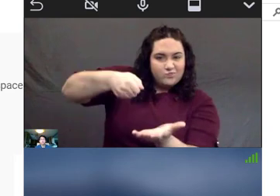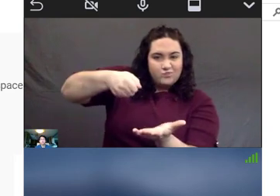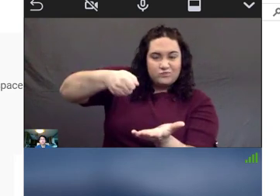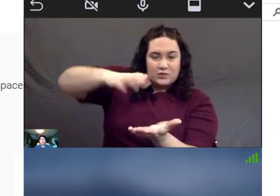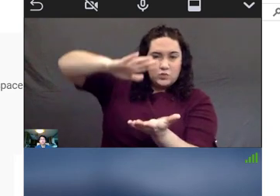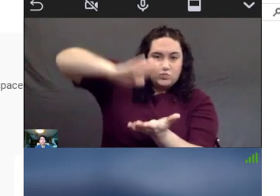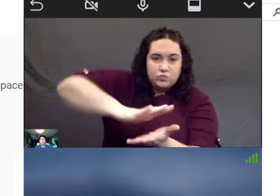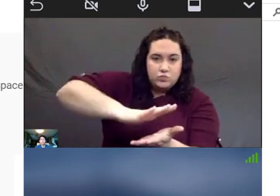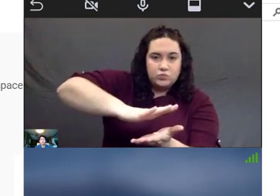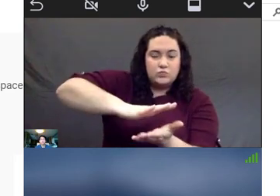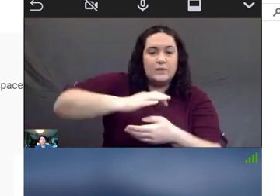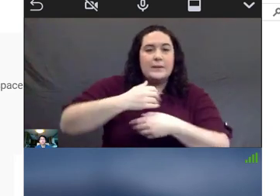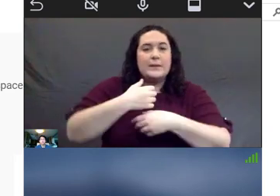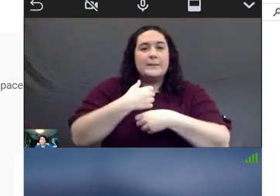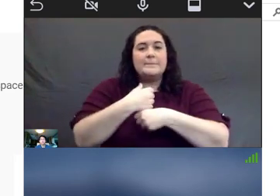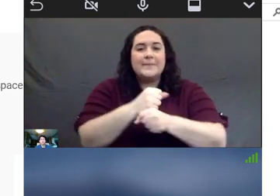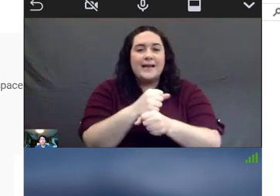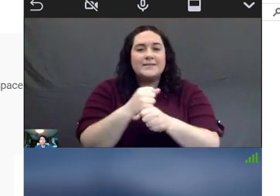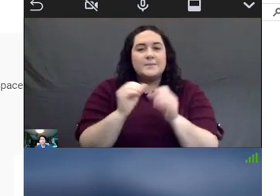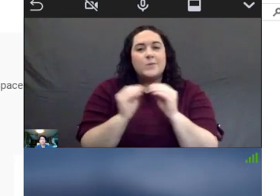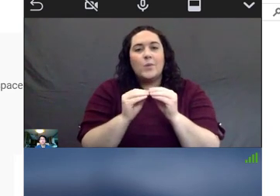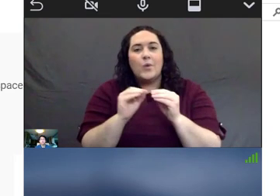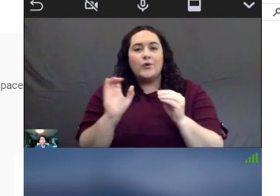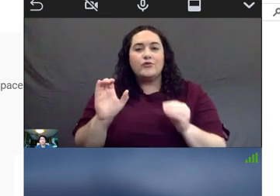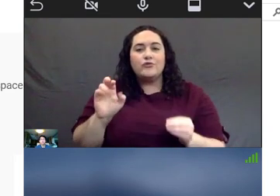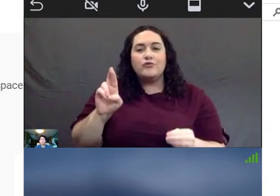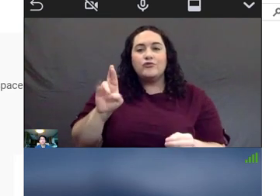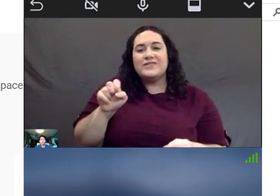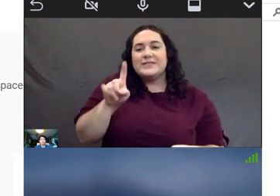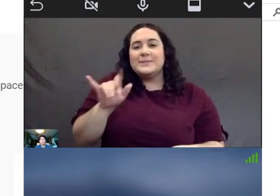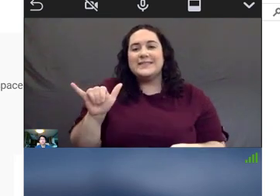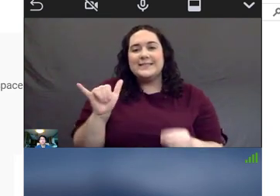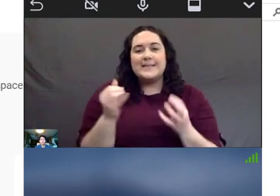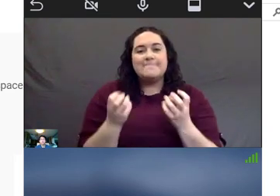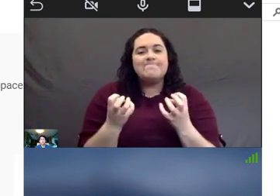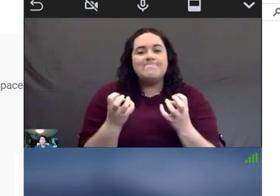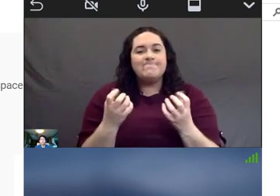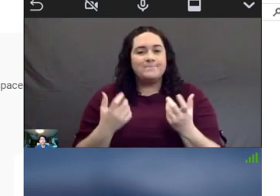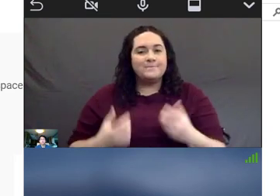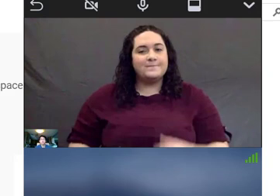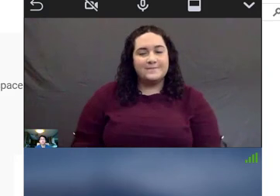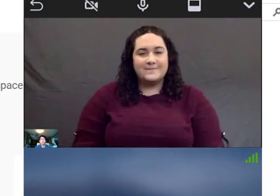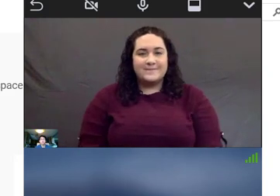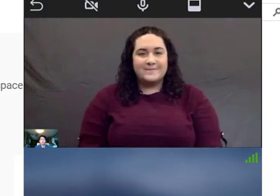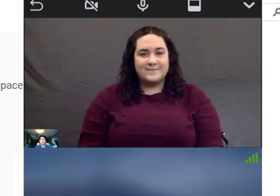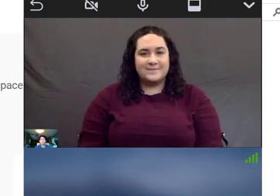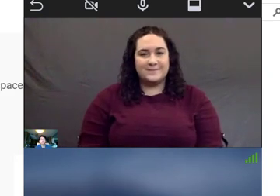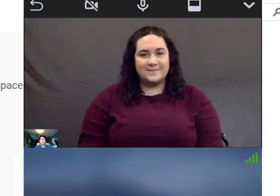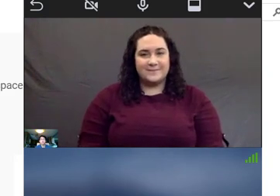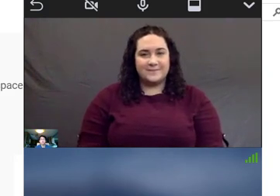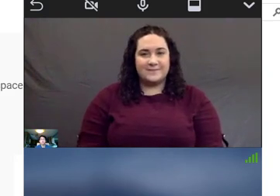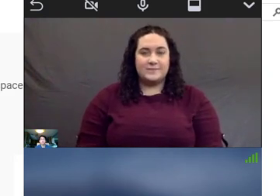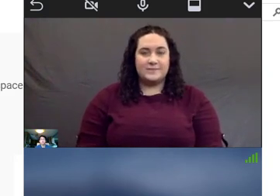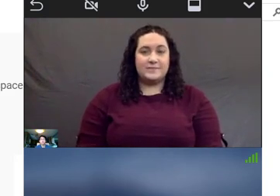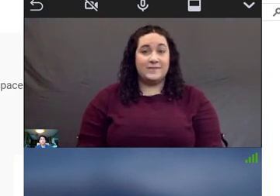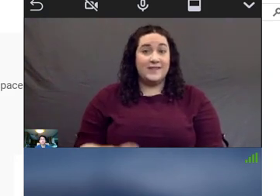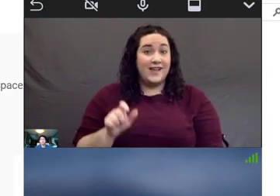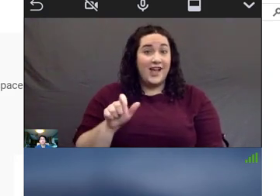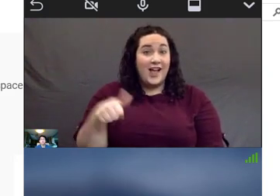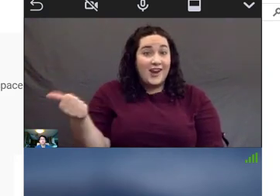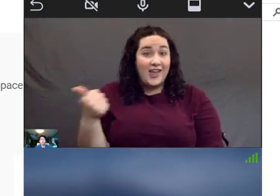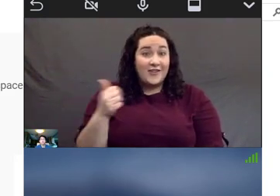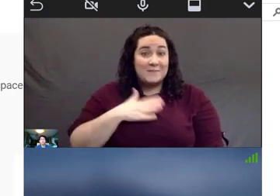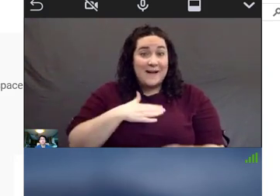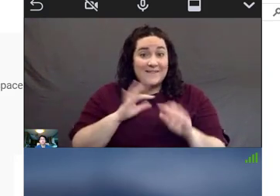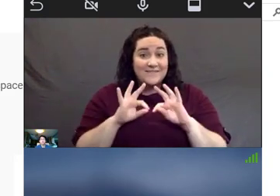So I thought it was delicious. So another thing we've been doing while we're holed up is we've been playing some board games. So with